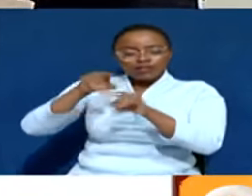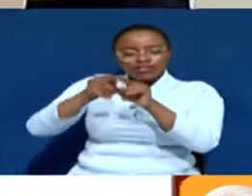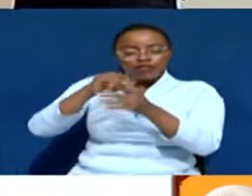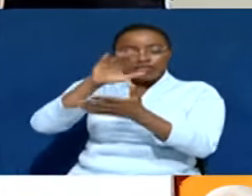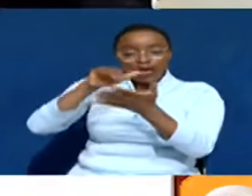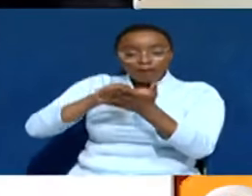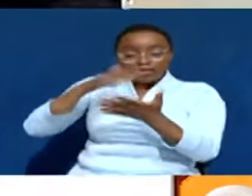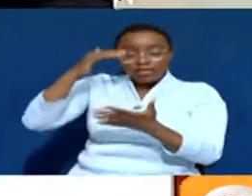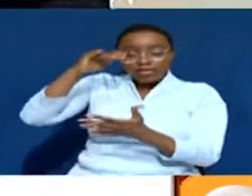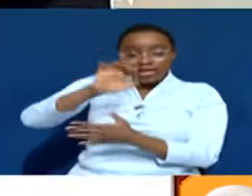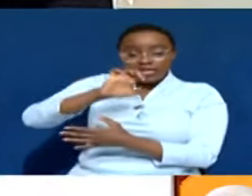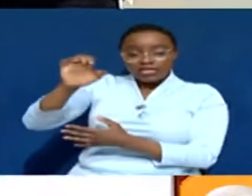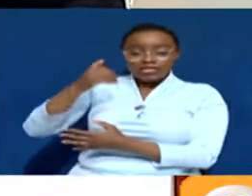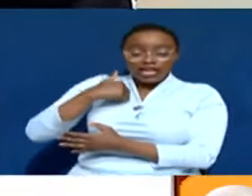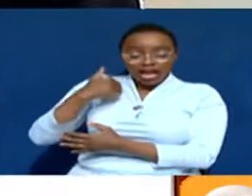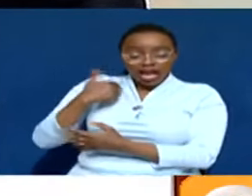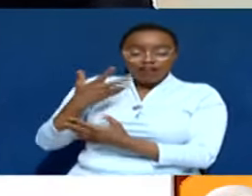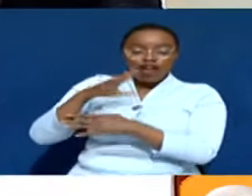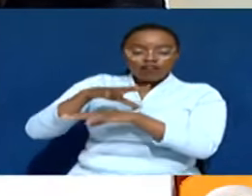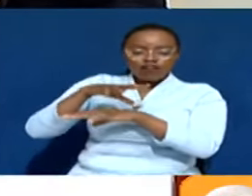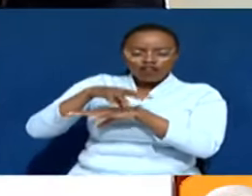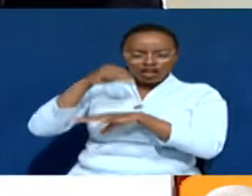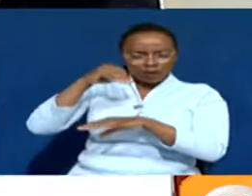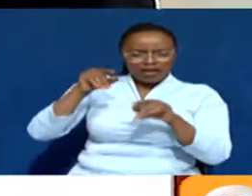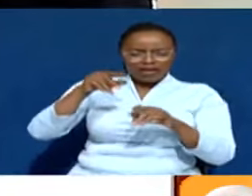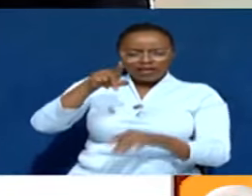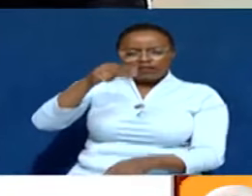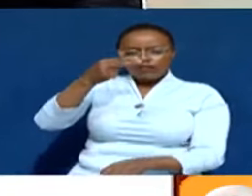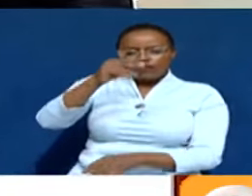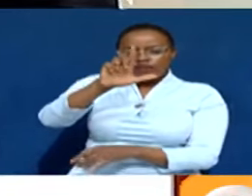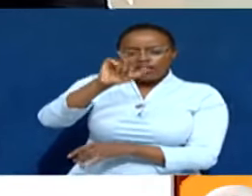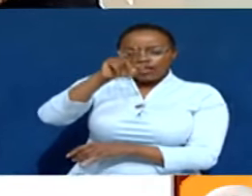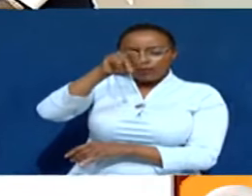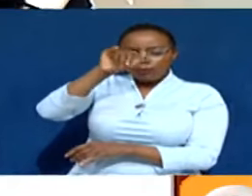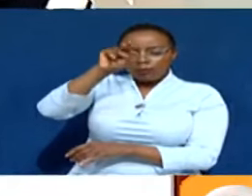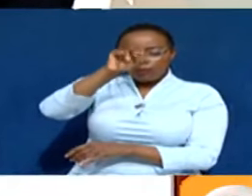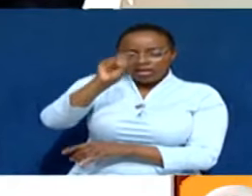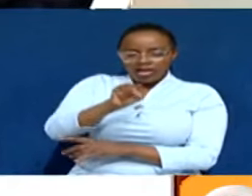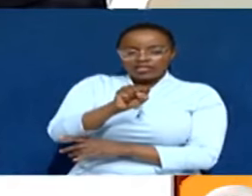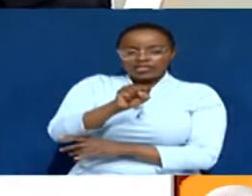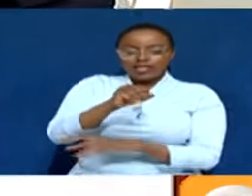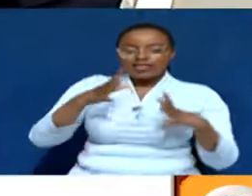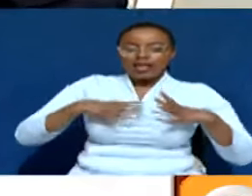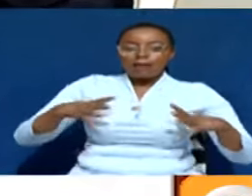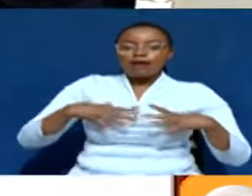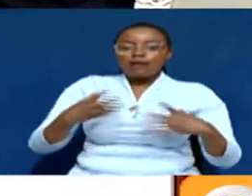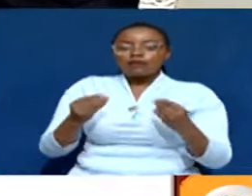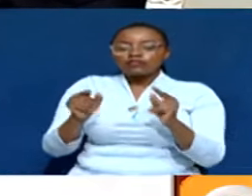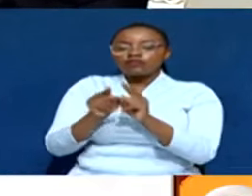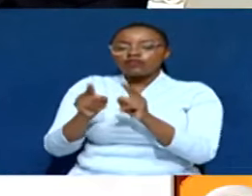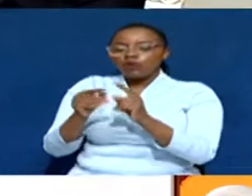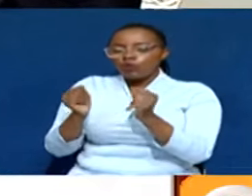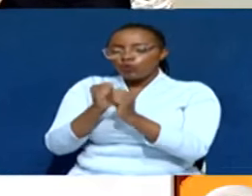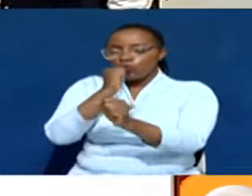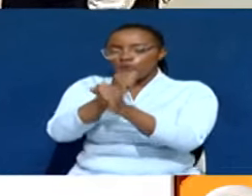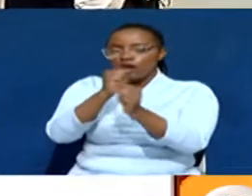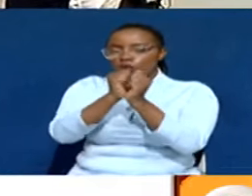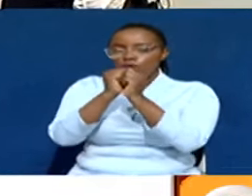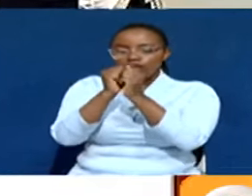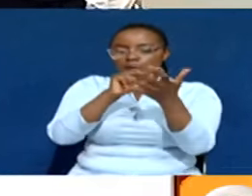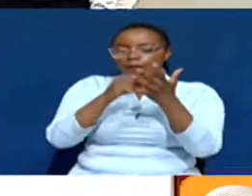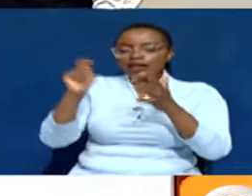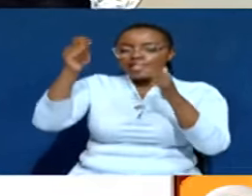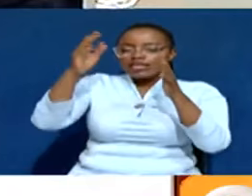East. They have Filipinos there on the ground, wherever it is, dealing with Filipinos. So it's